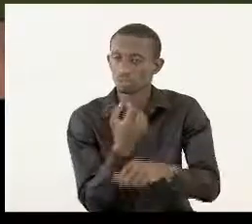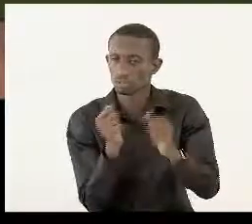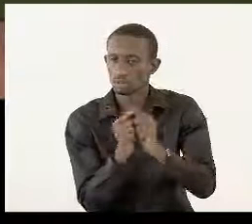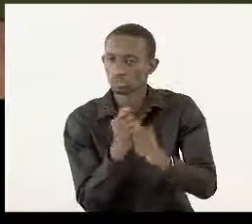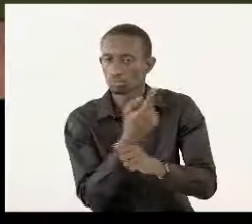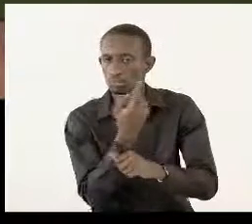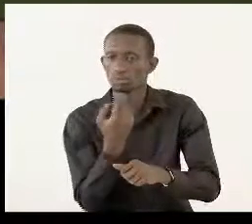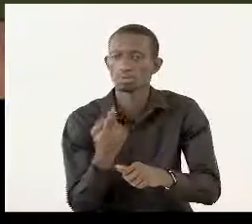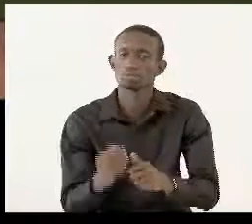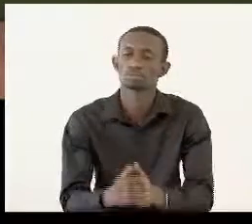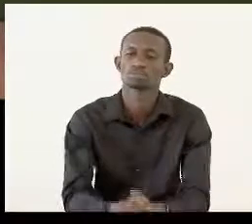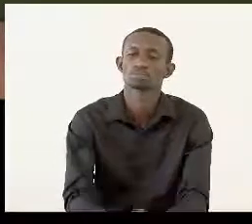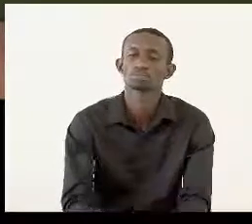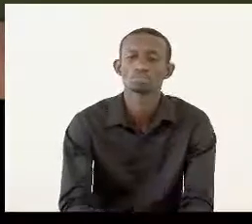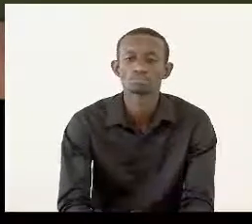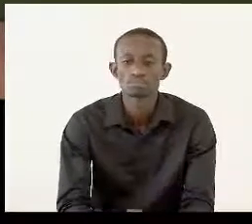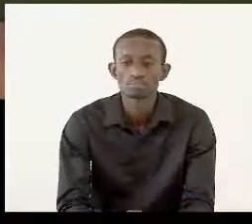next and the last.